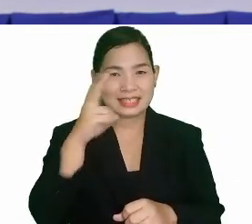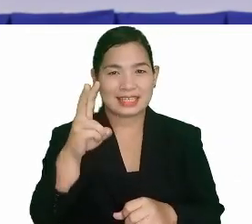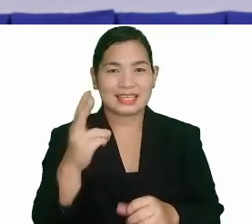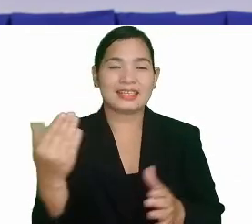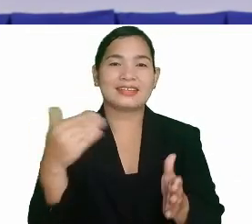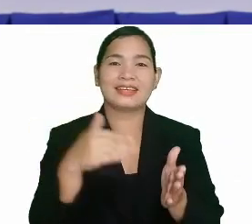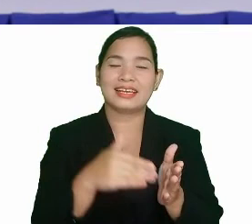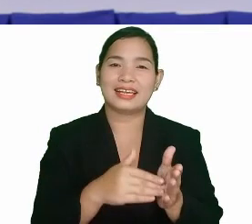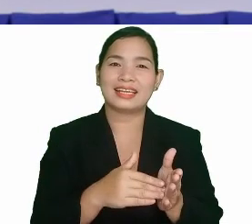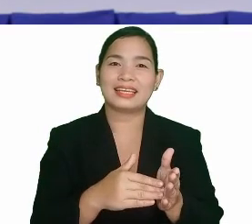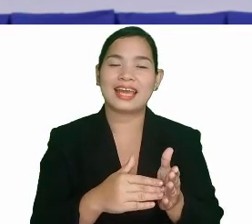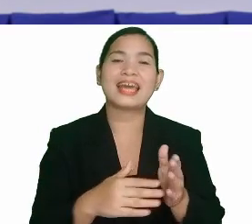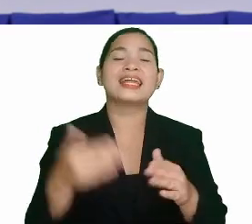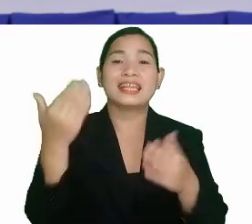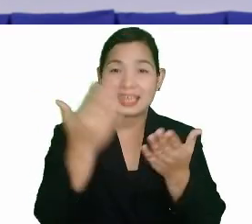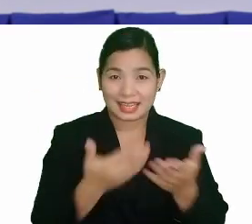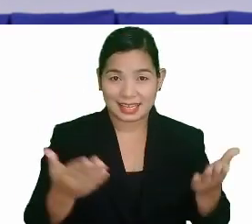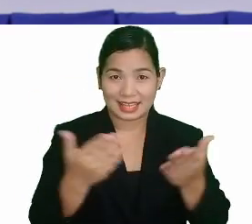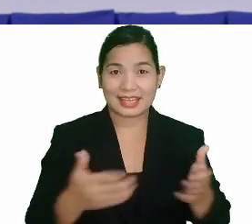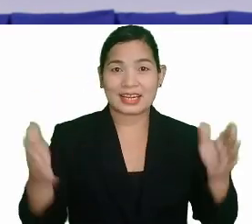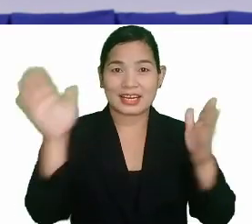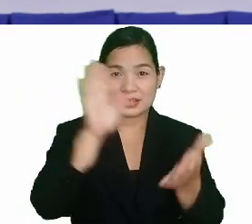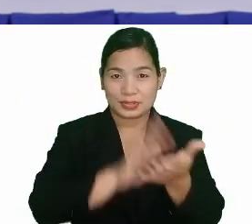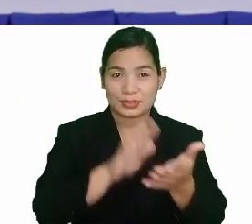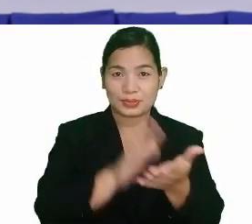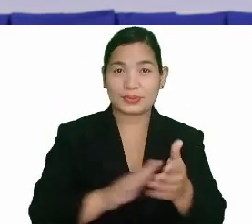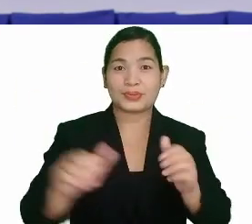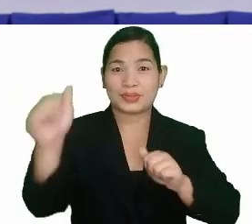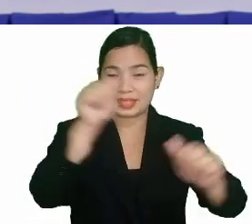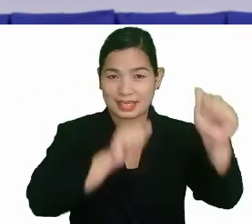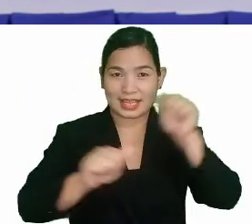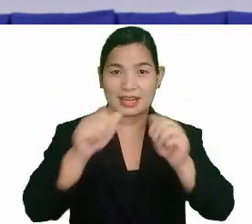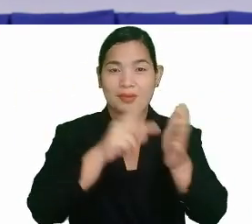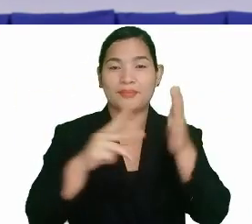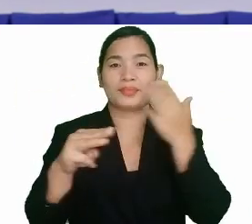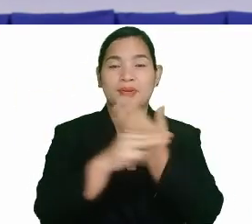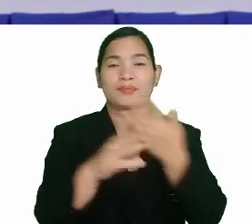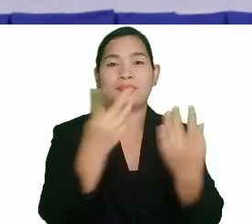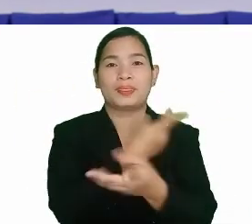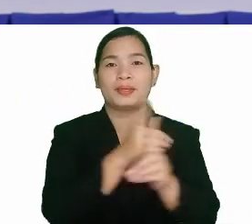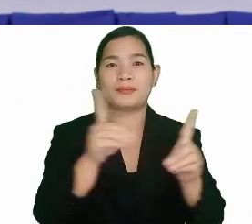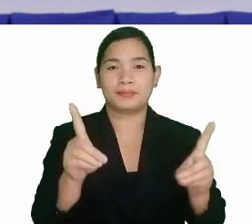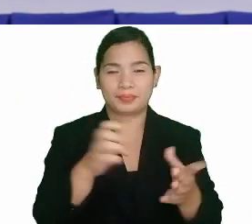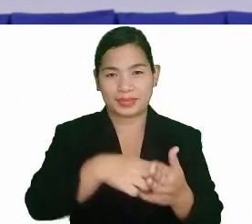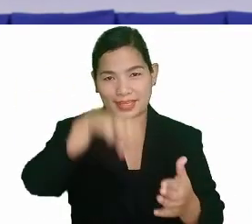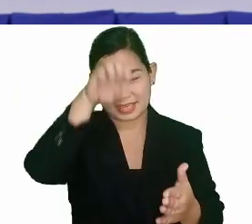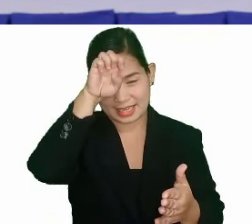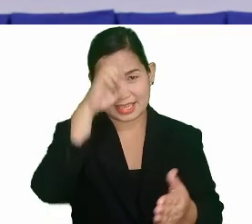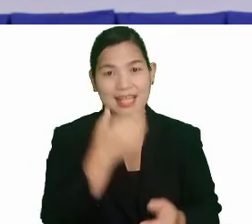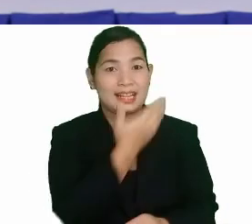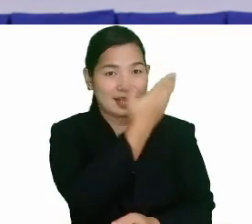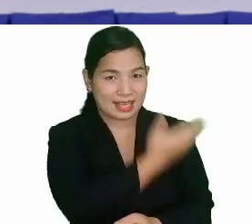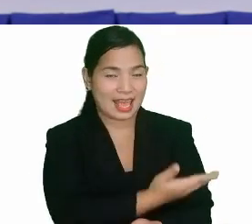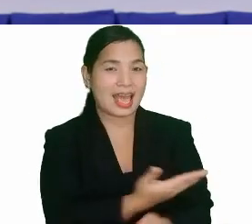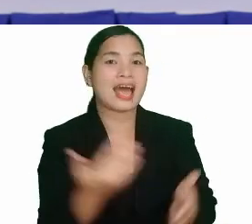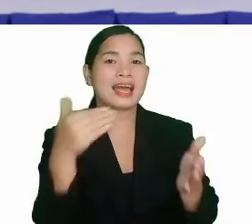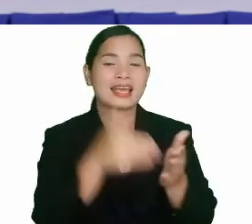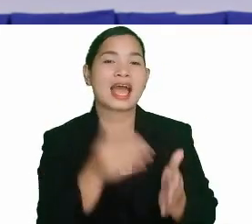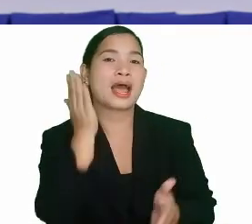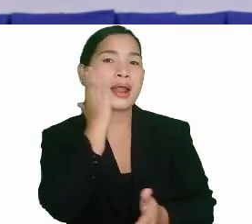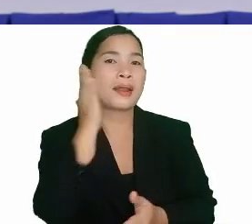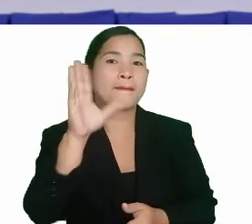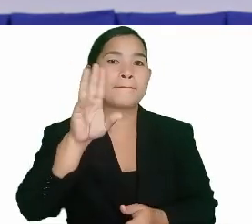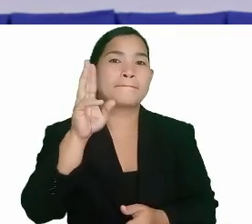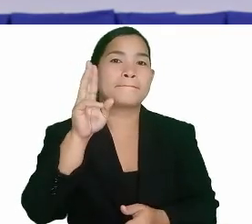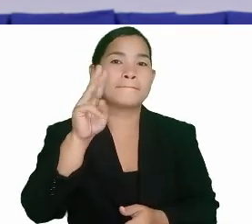session here at School on the Air program of the Department of Education. This has been your host, Ma'am Mimi